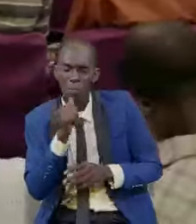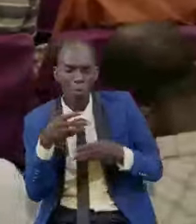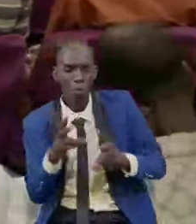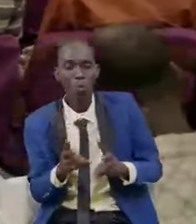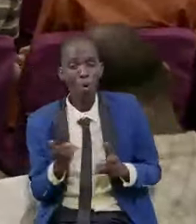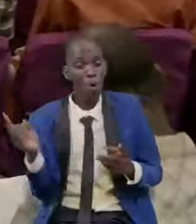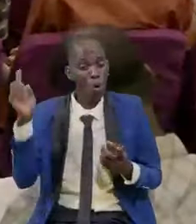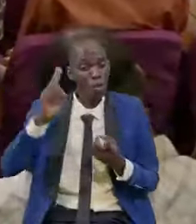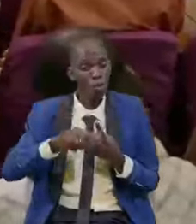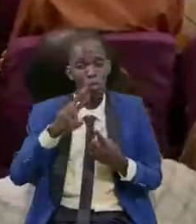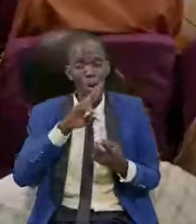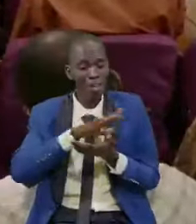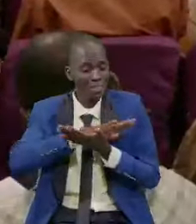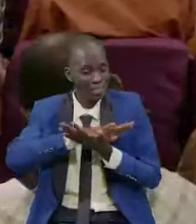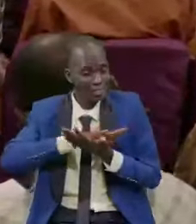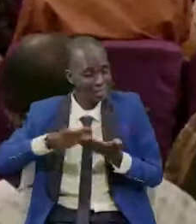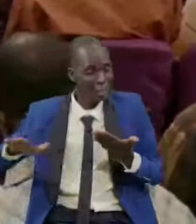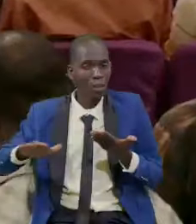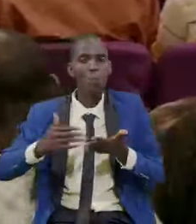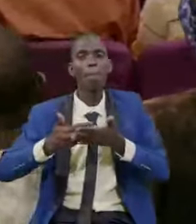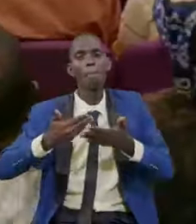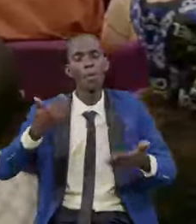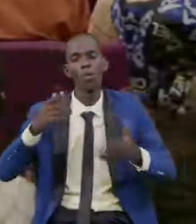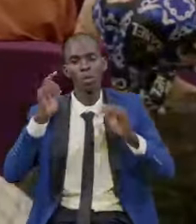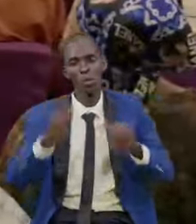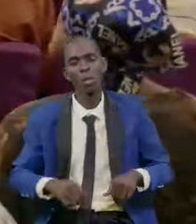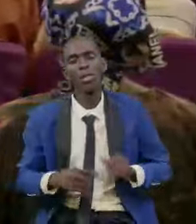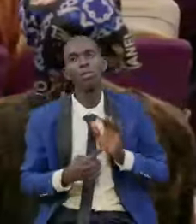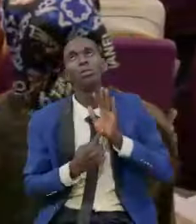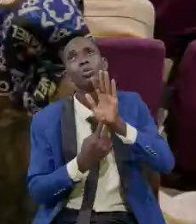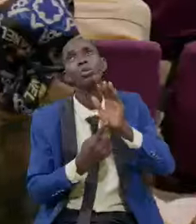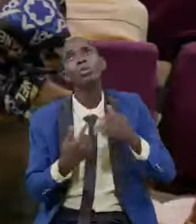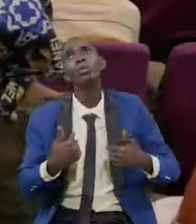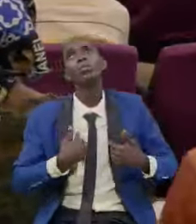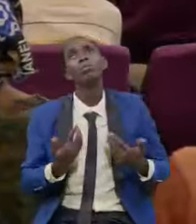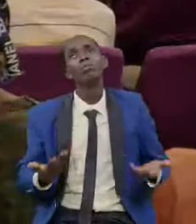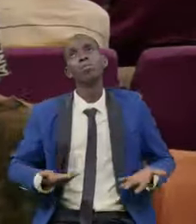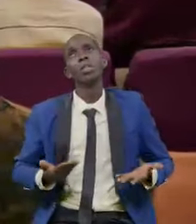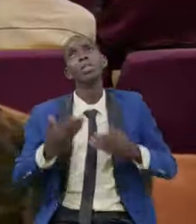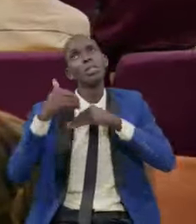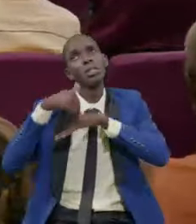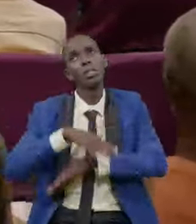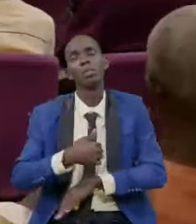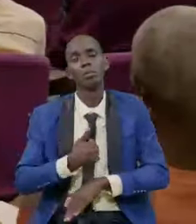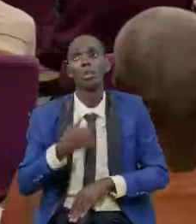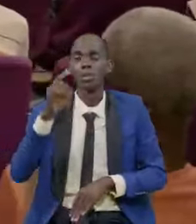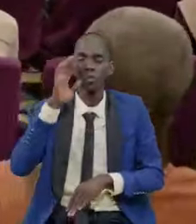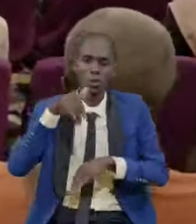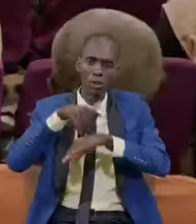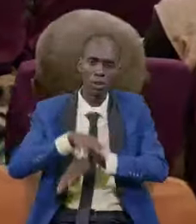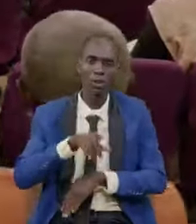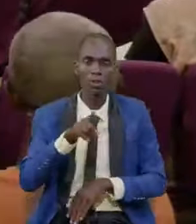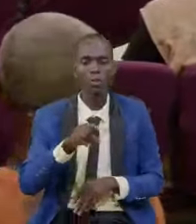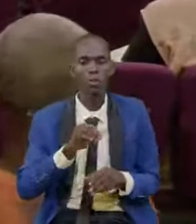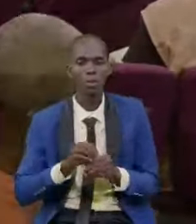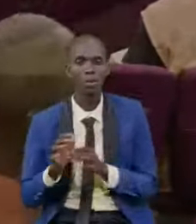cleansed, we can now say, here am I, send me. He will send you. It